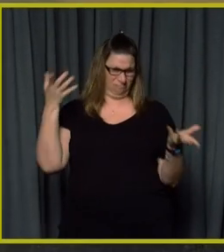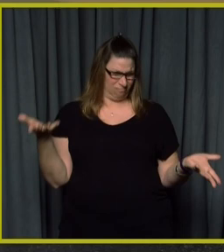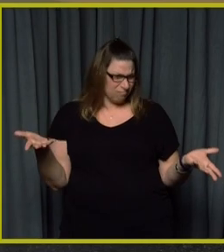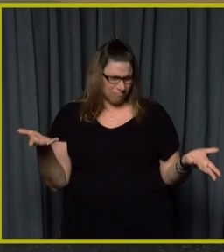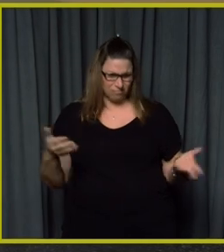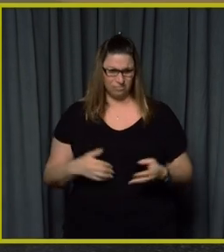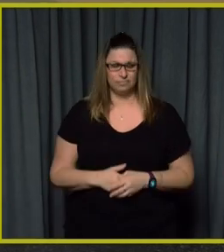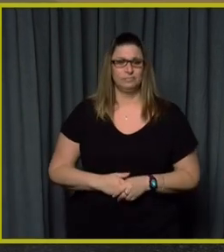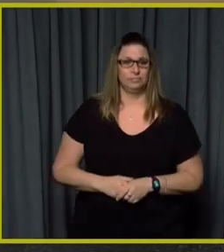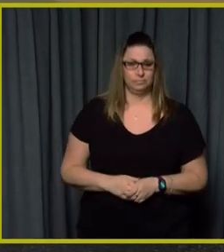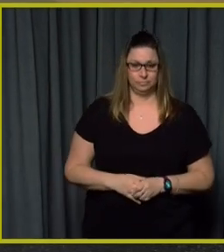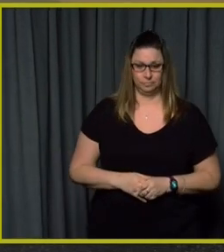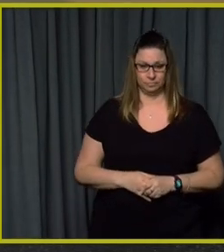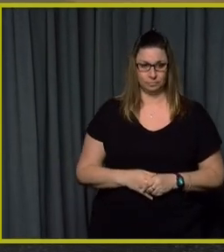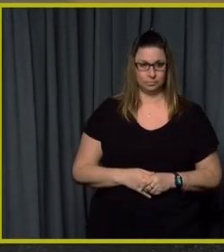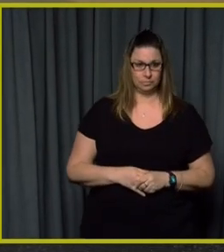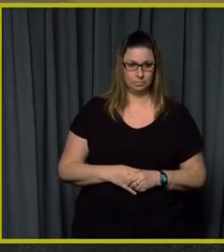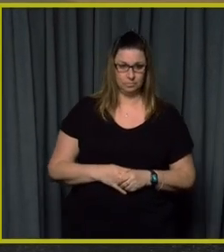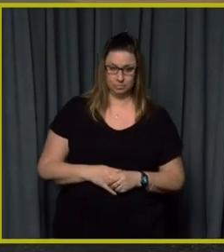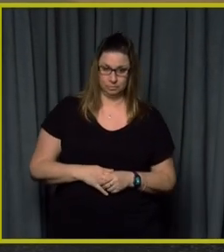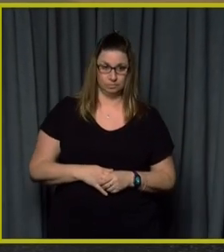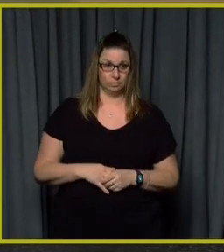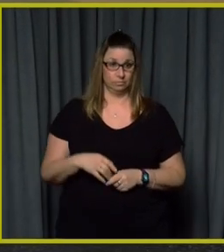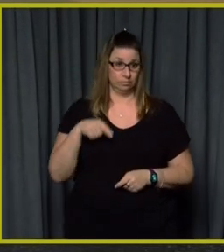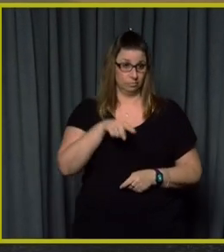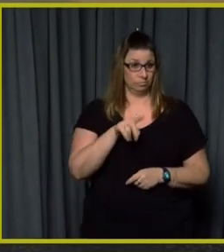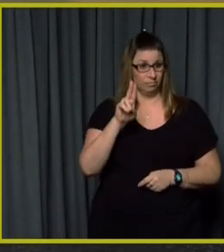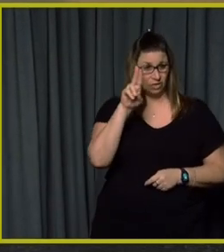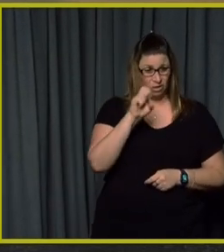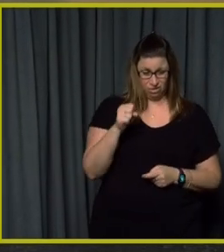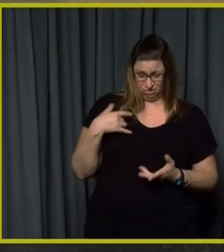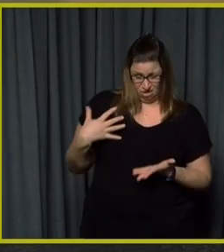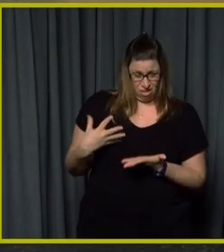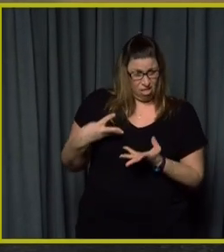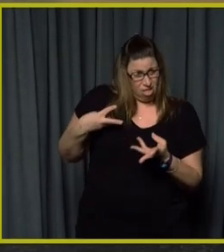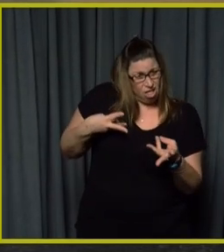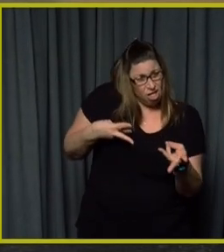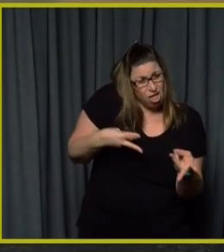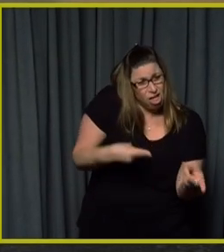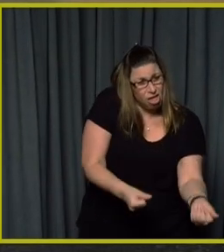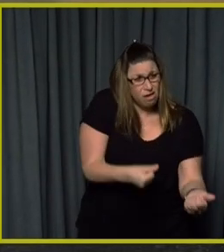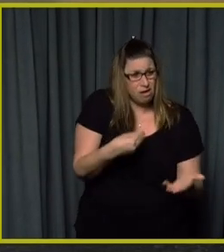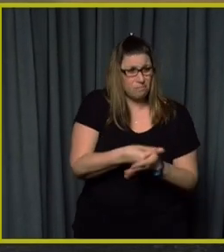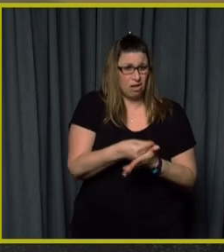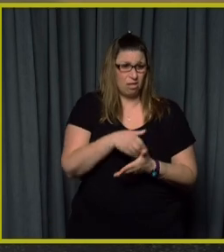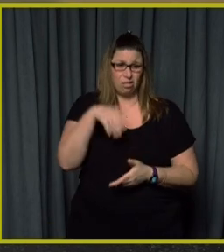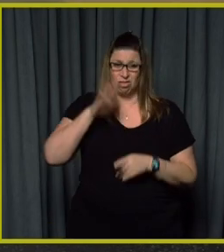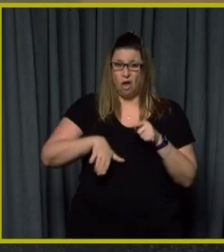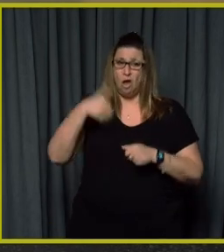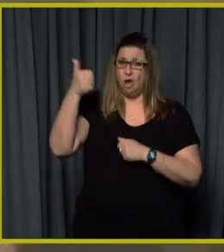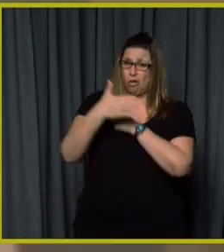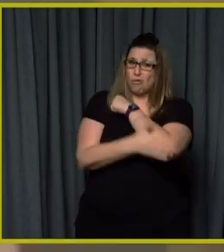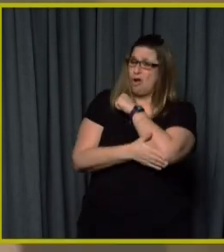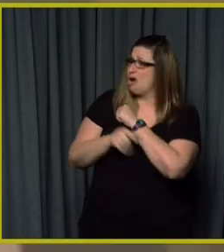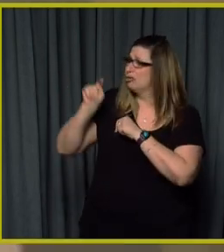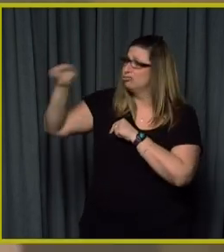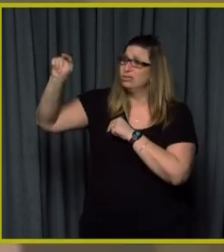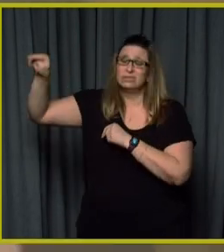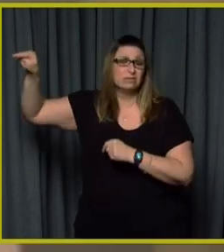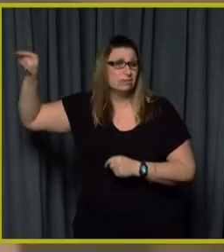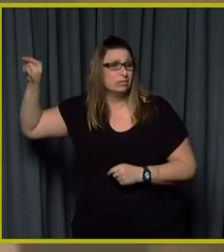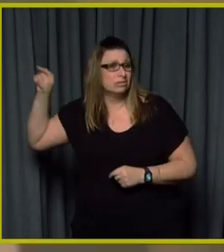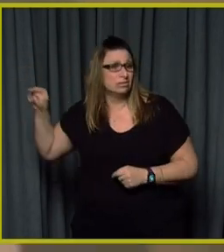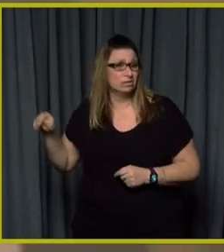The United States spends more for healthcare than any other advanced nation in the world, and yet 87 million people here